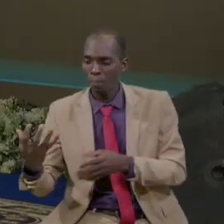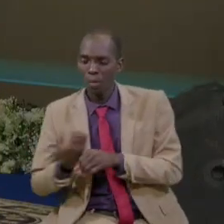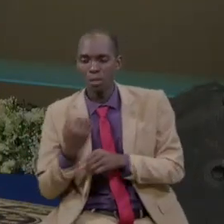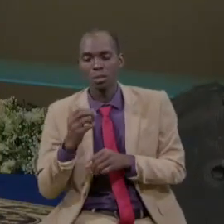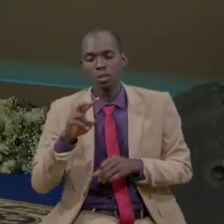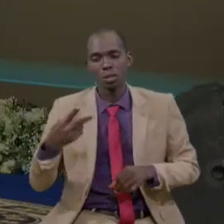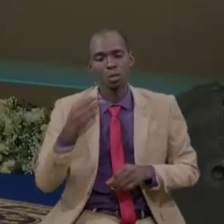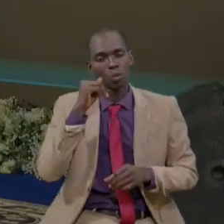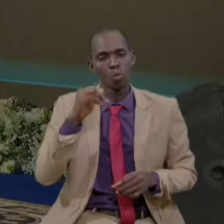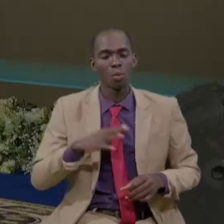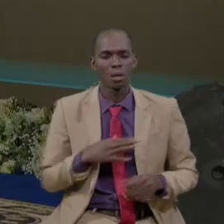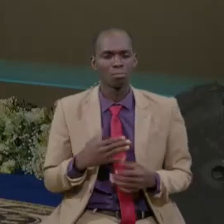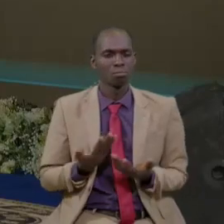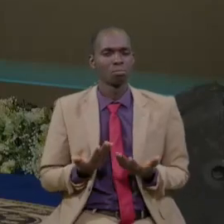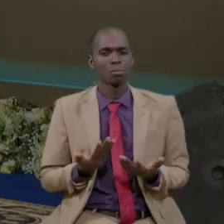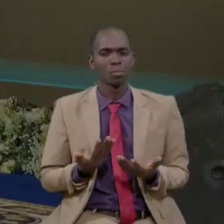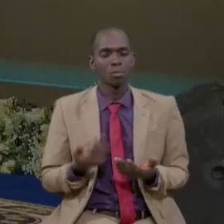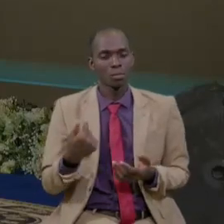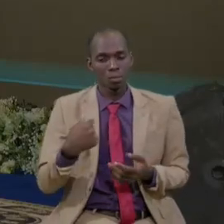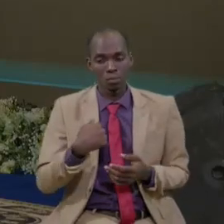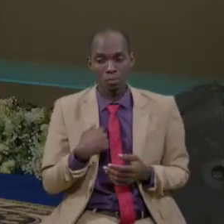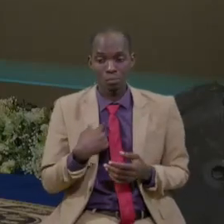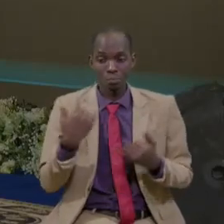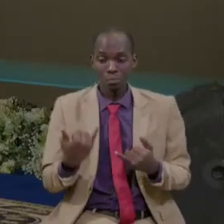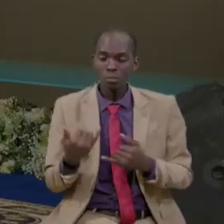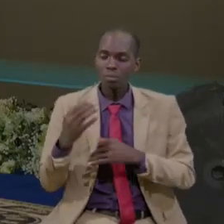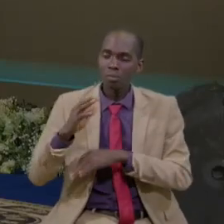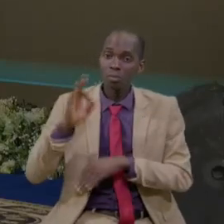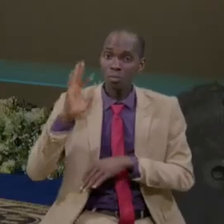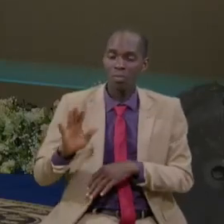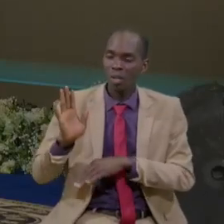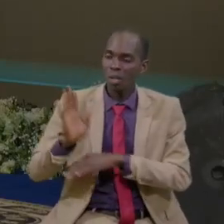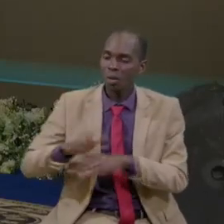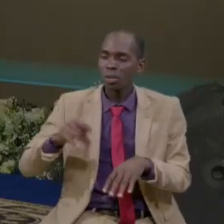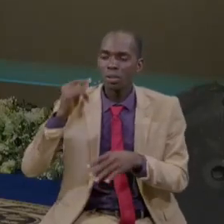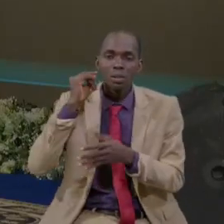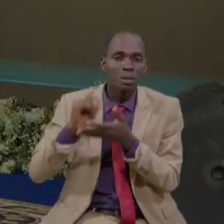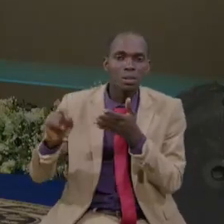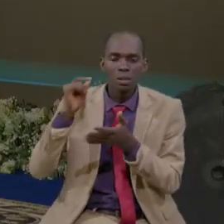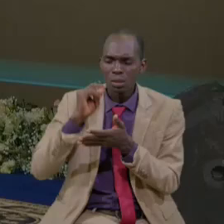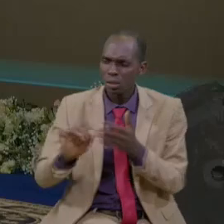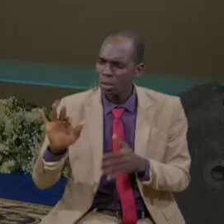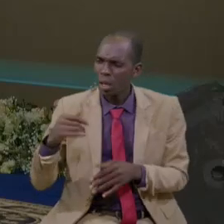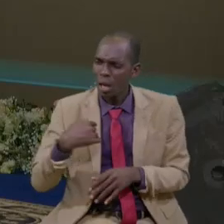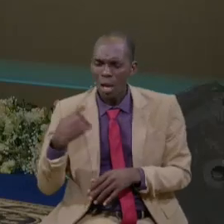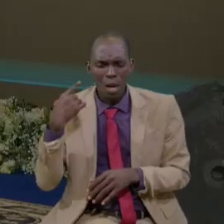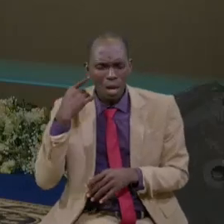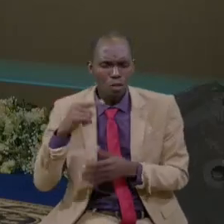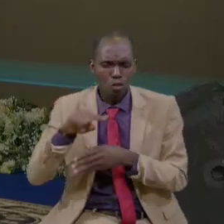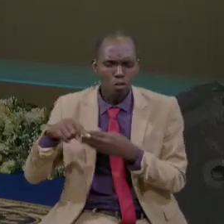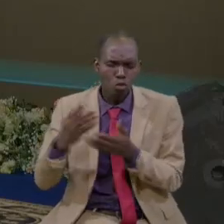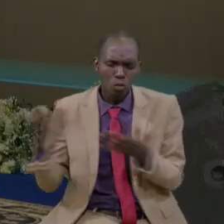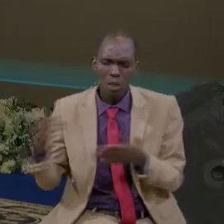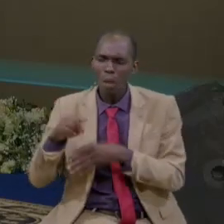I called the secretary sent to us, I'm hearing this about your master.